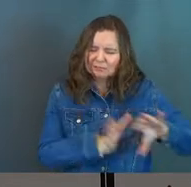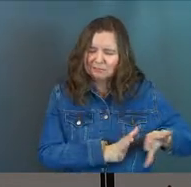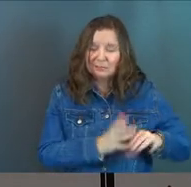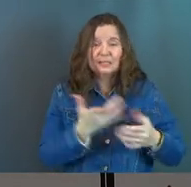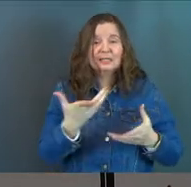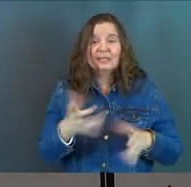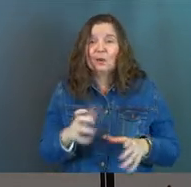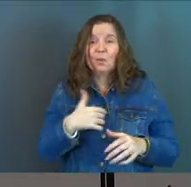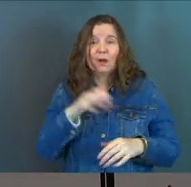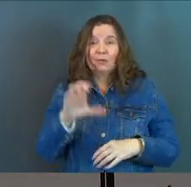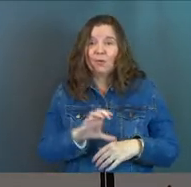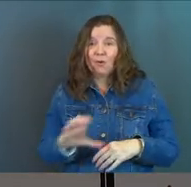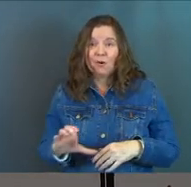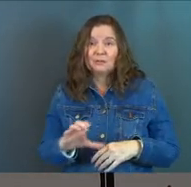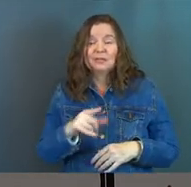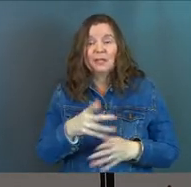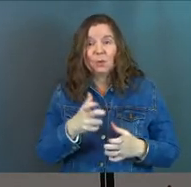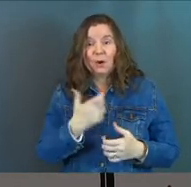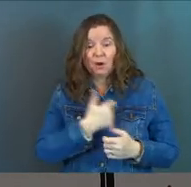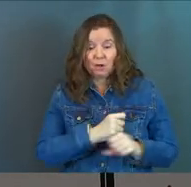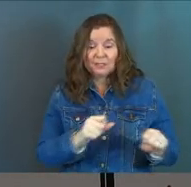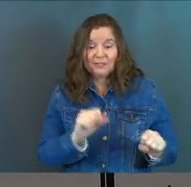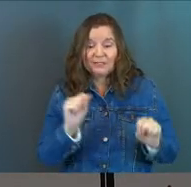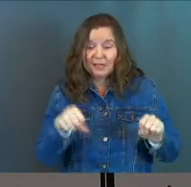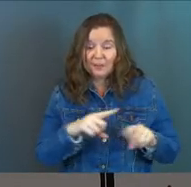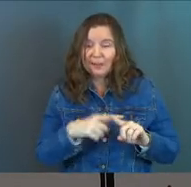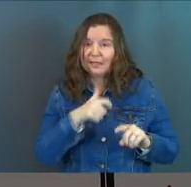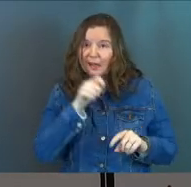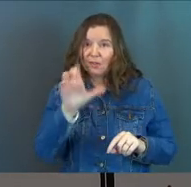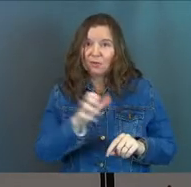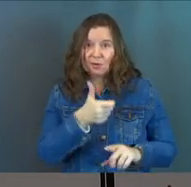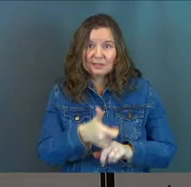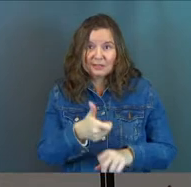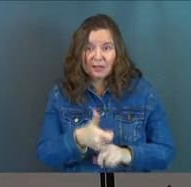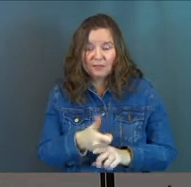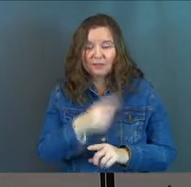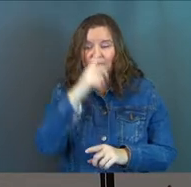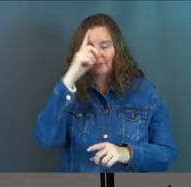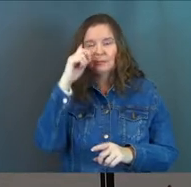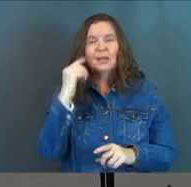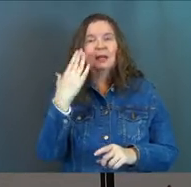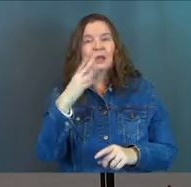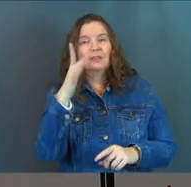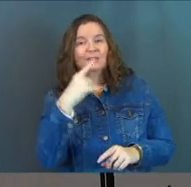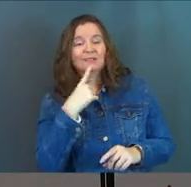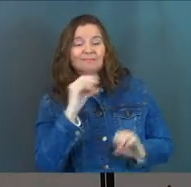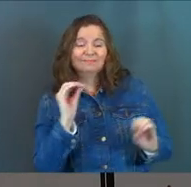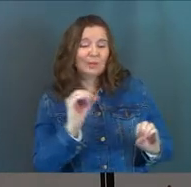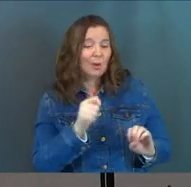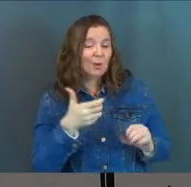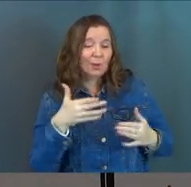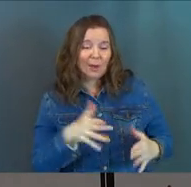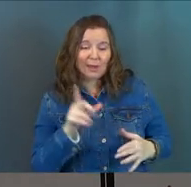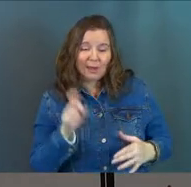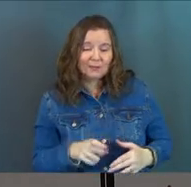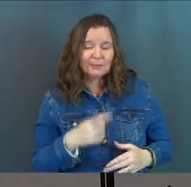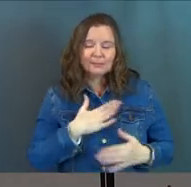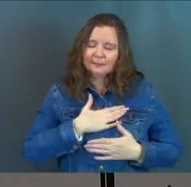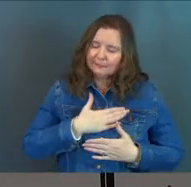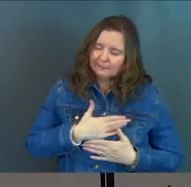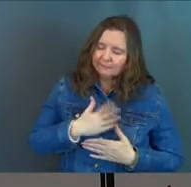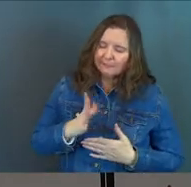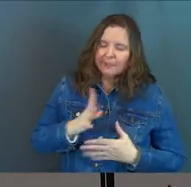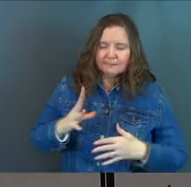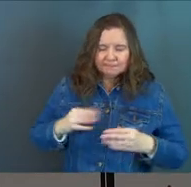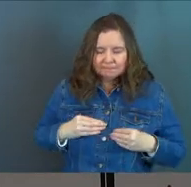he did not desire the cross. He desired our salvation, but not the cross itself. And God, the Father, said, "There's no other way." And so Jesus said,